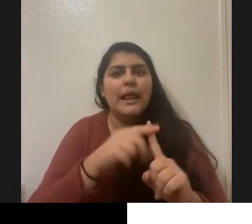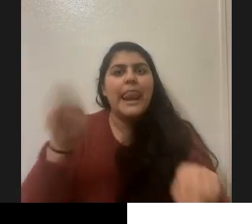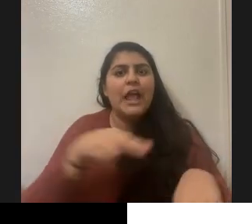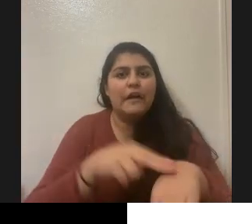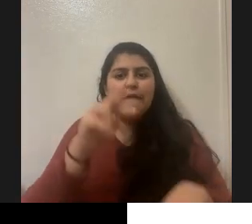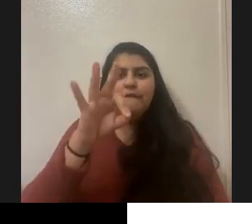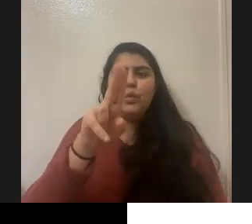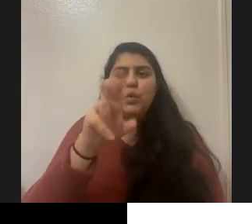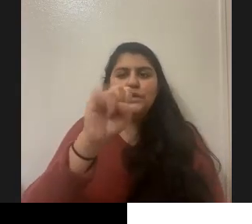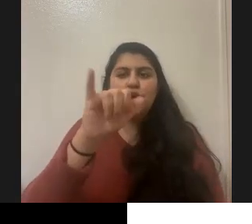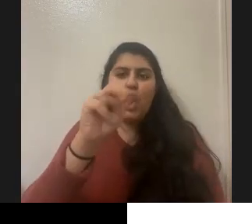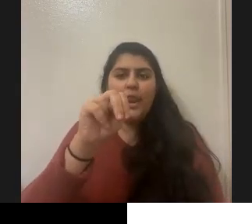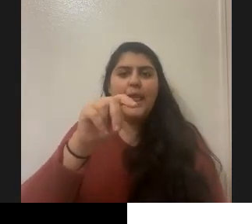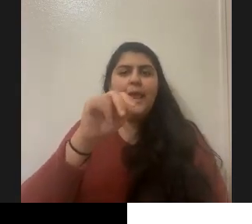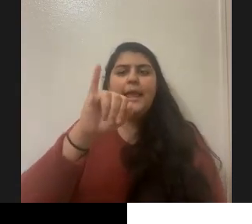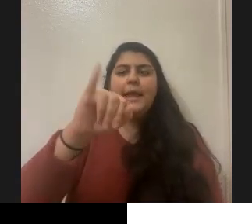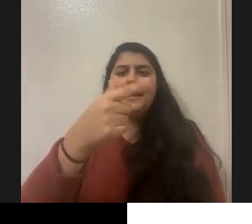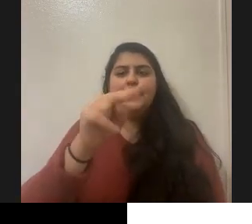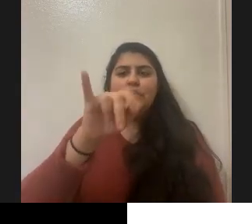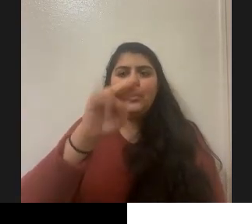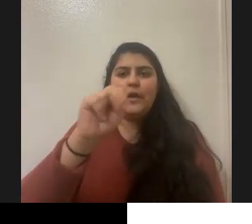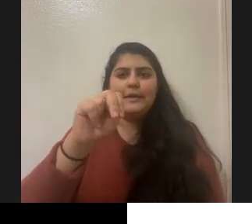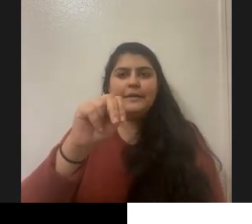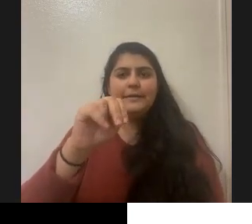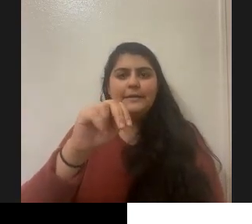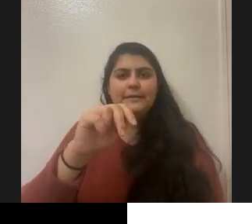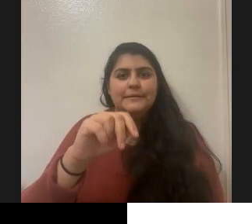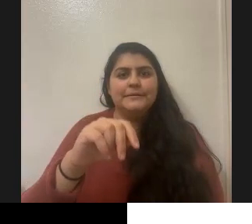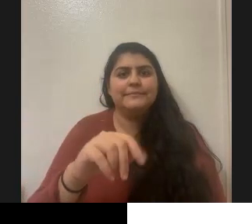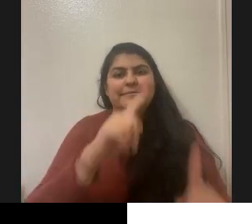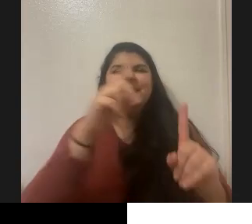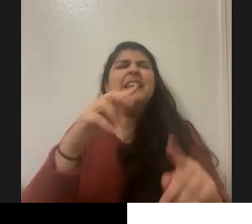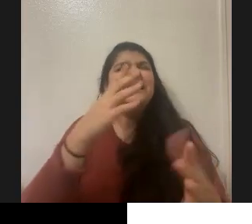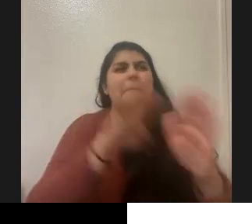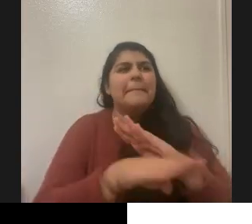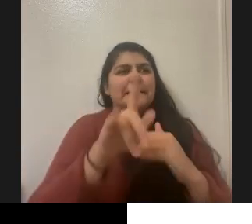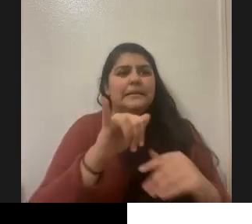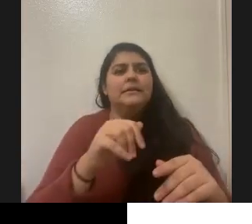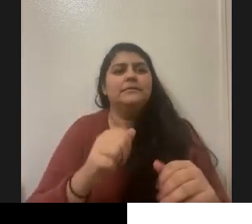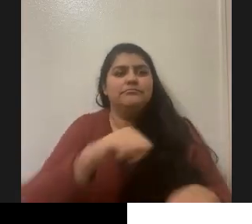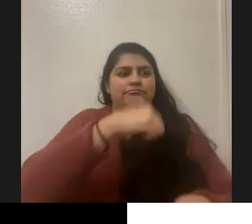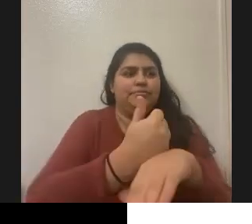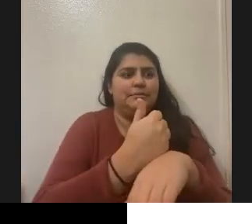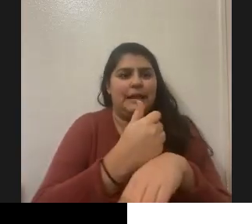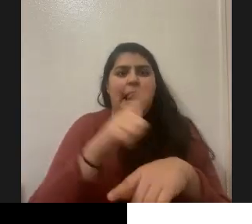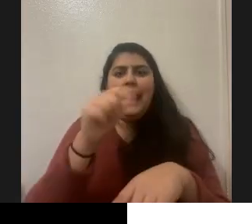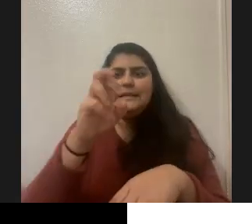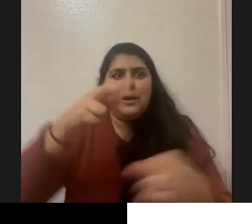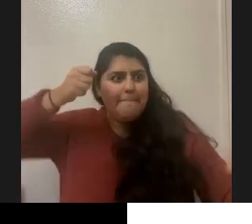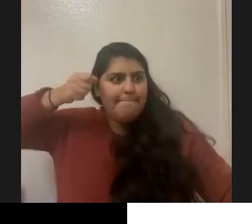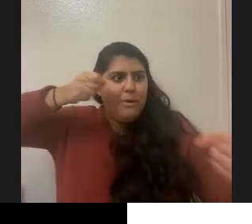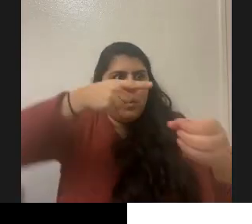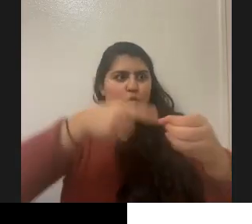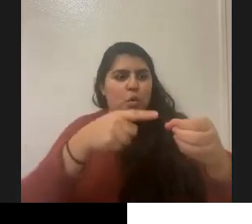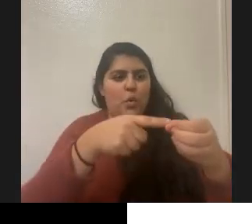Ignition Facility at Lawrence Livermore. It happened last year. Basically, they took a big laser and they shot it into a plasma. And you could kind of think of that as a